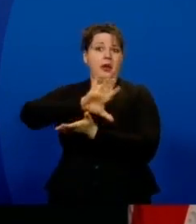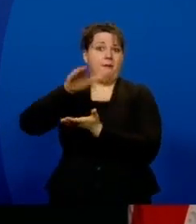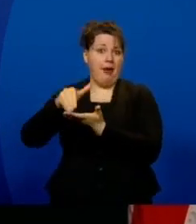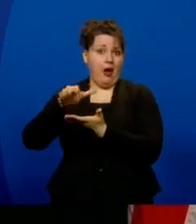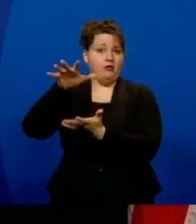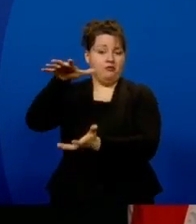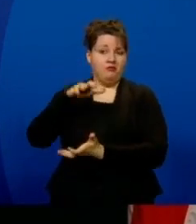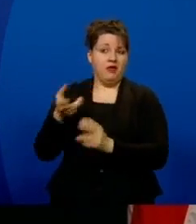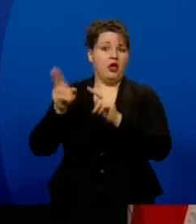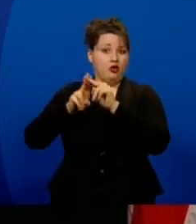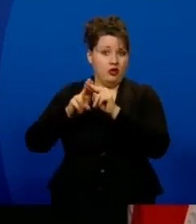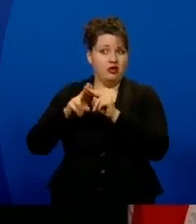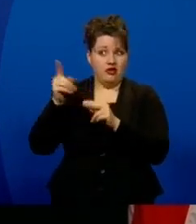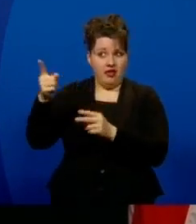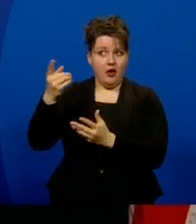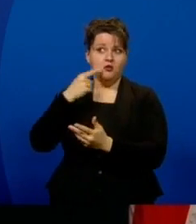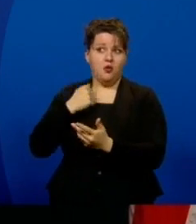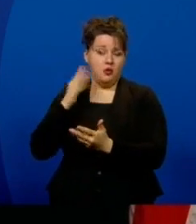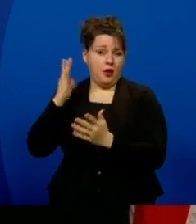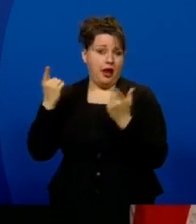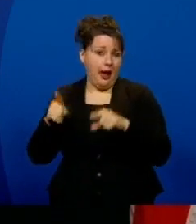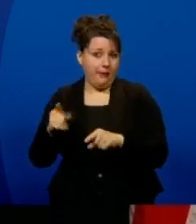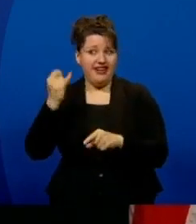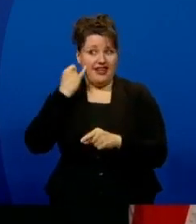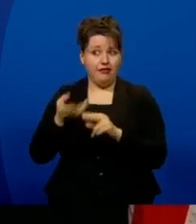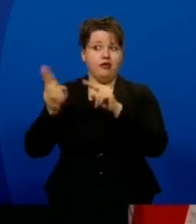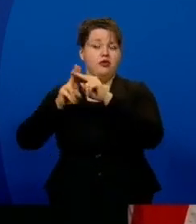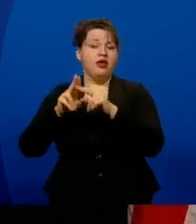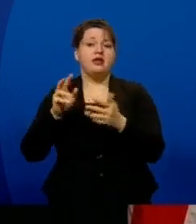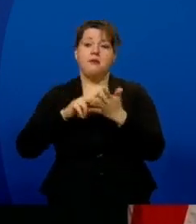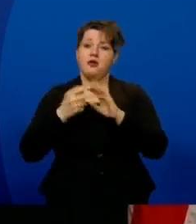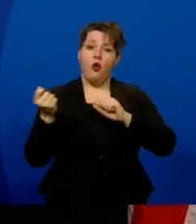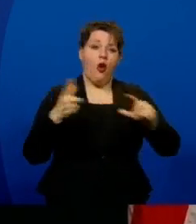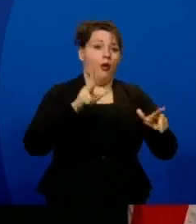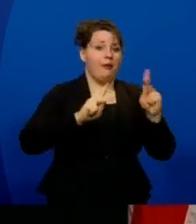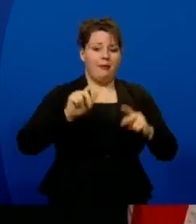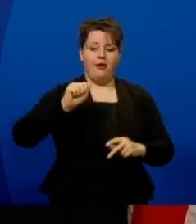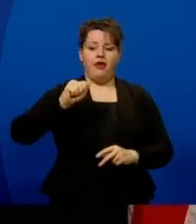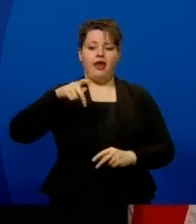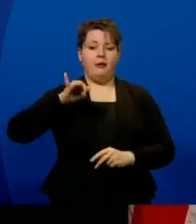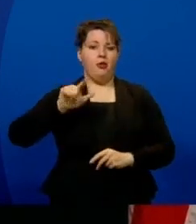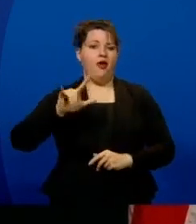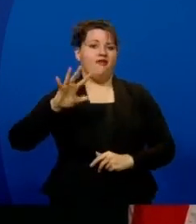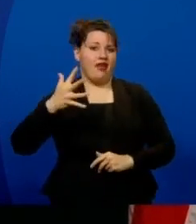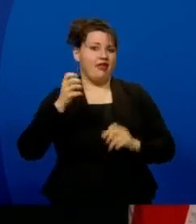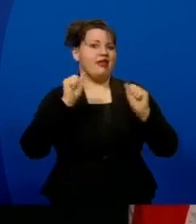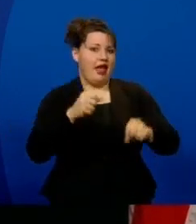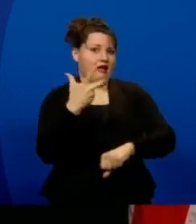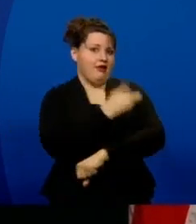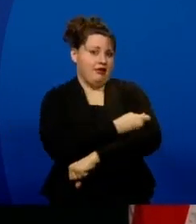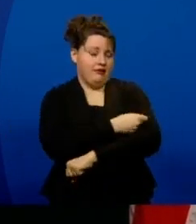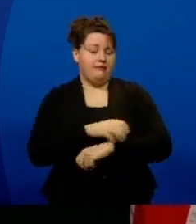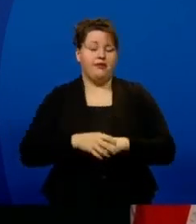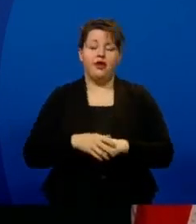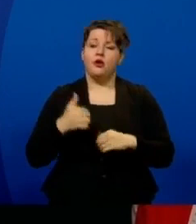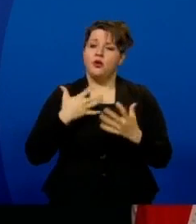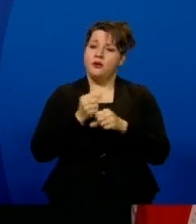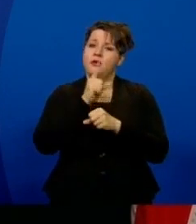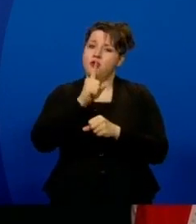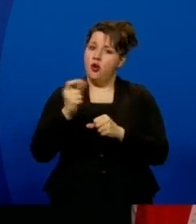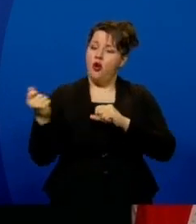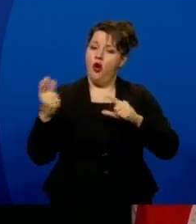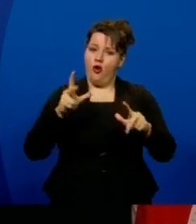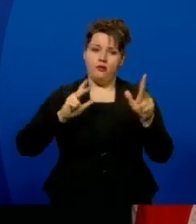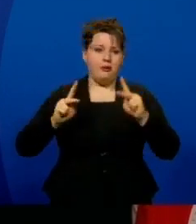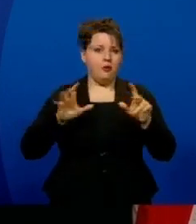as we've been told and as we are expecting. Getting vaccinated is the most important thing that each of us can do to ensure that our state's